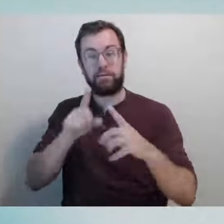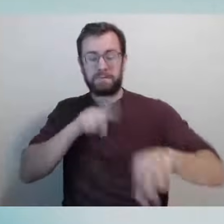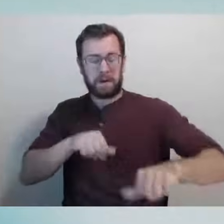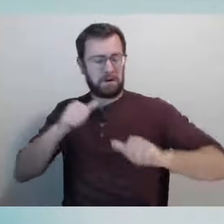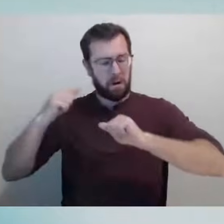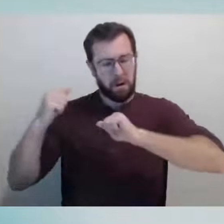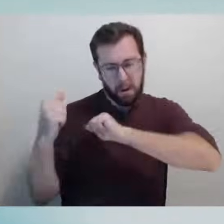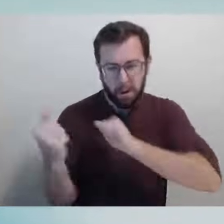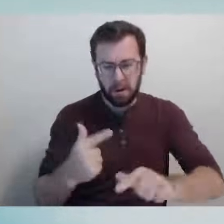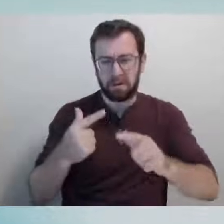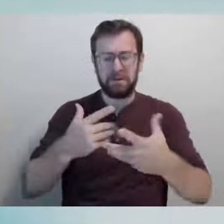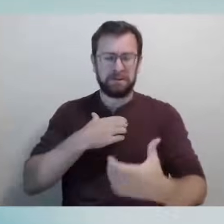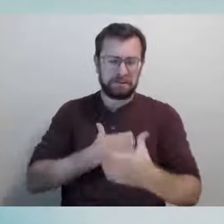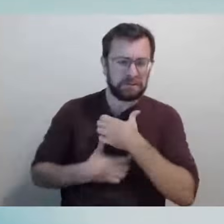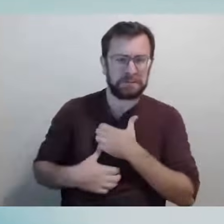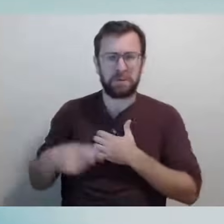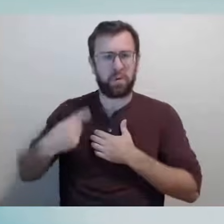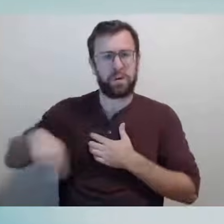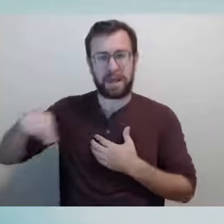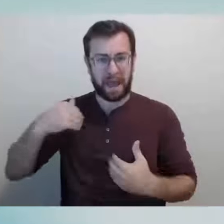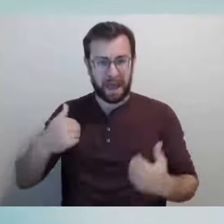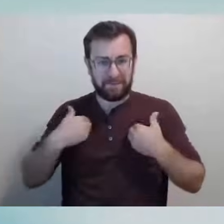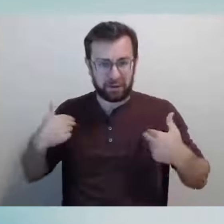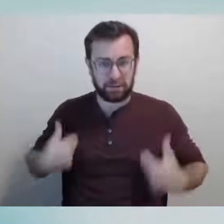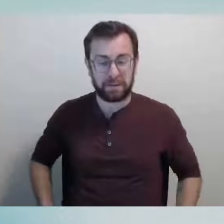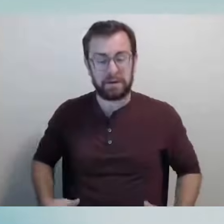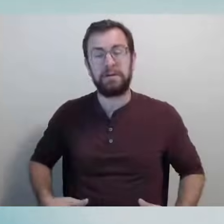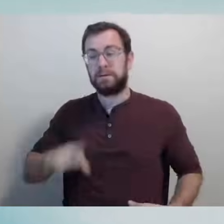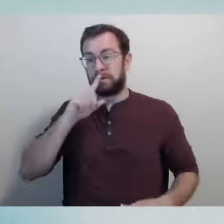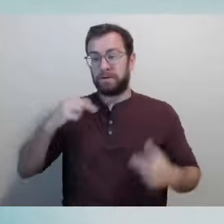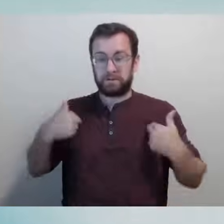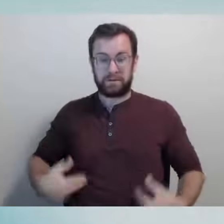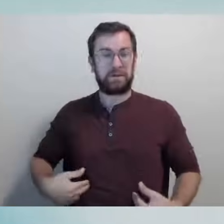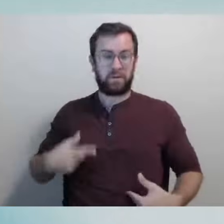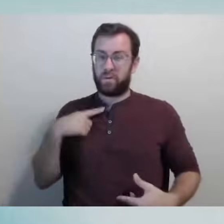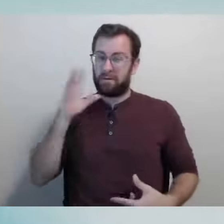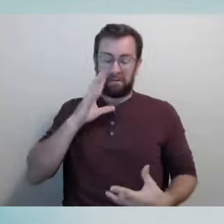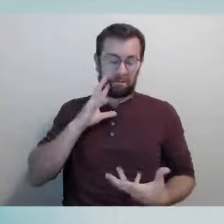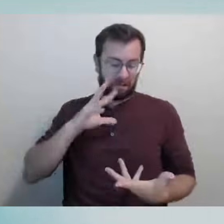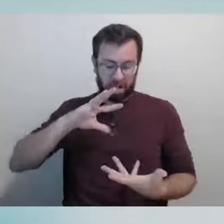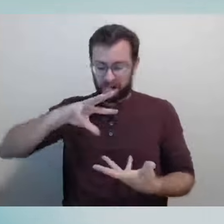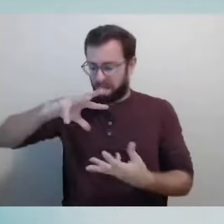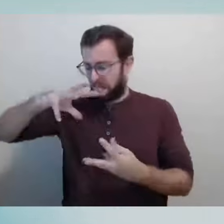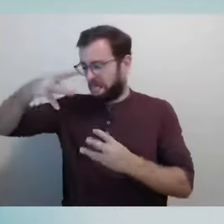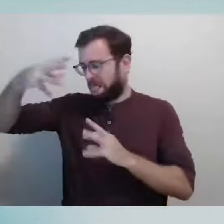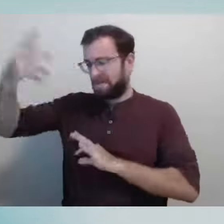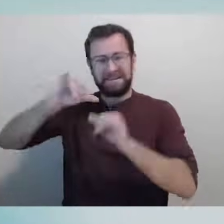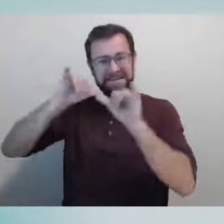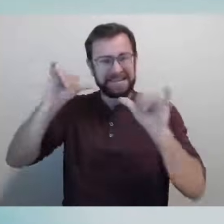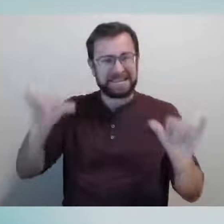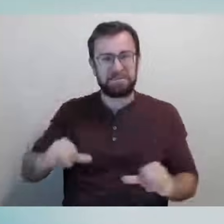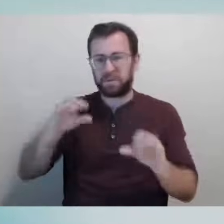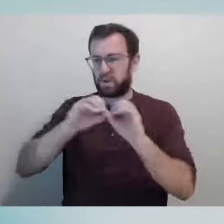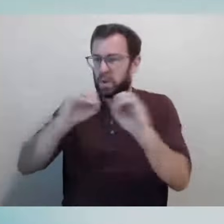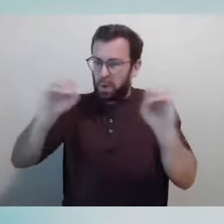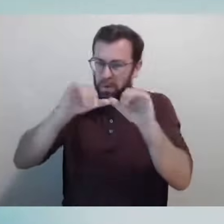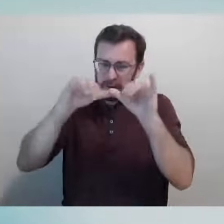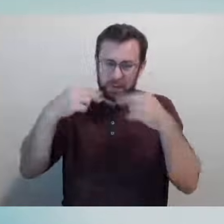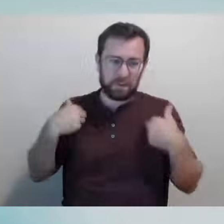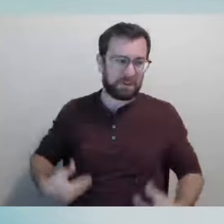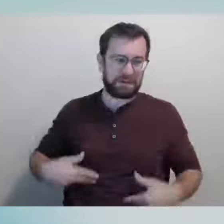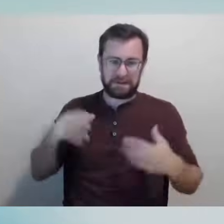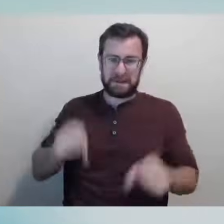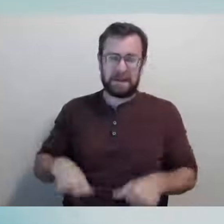every need and desire, then human beings would literally cause corruption, and it would be a system no human being could survive